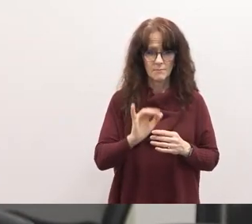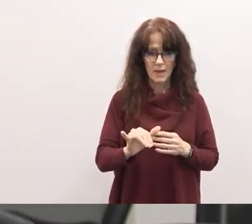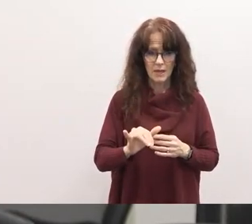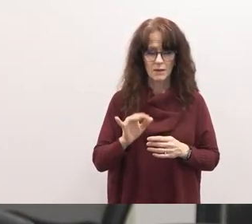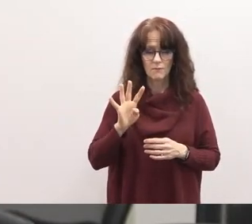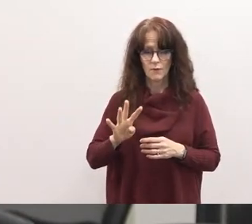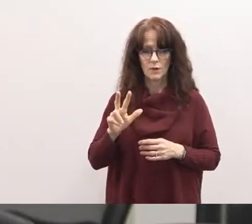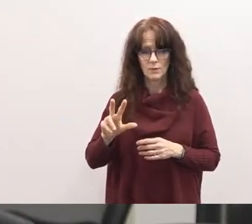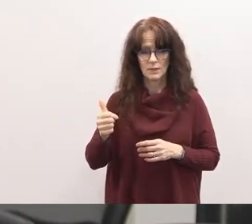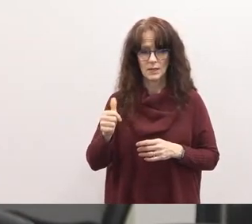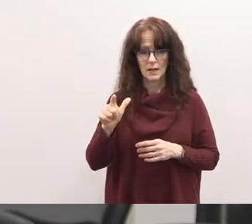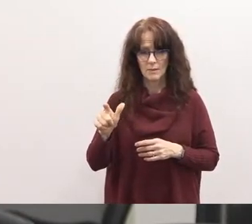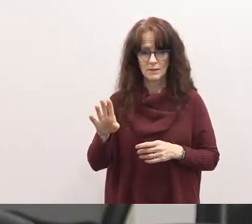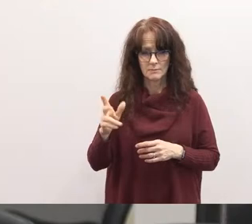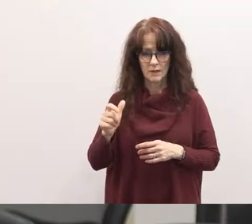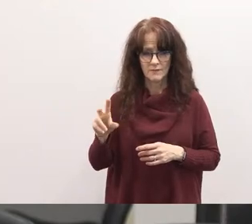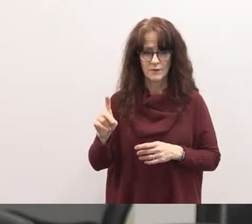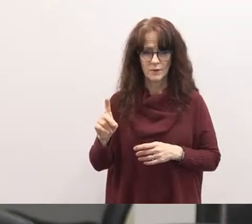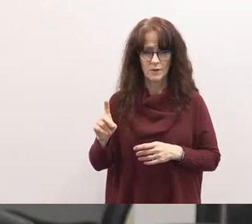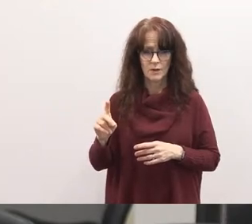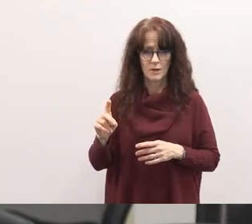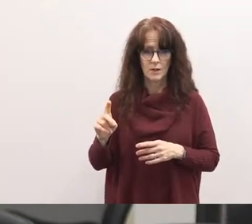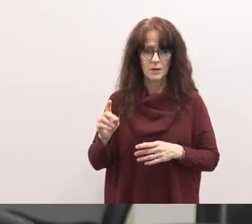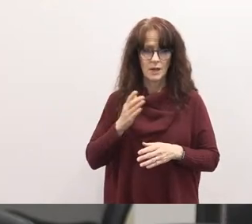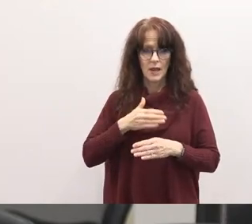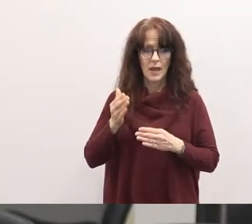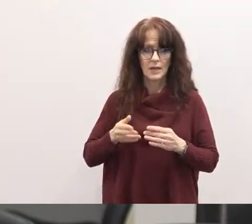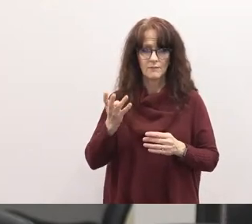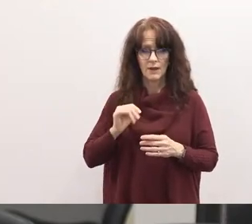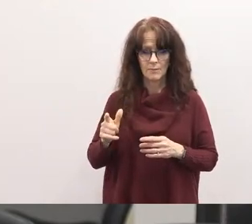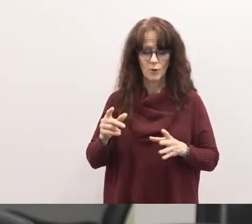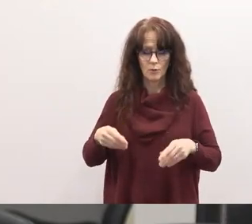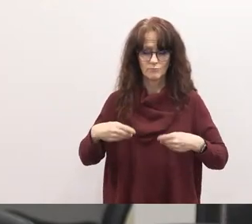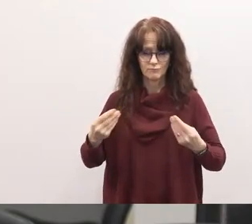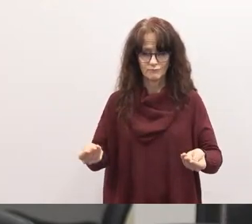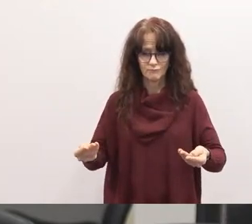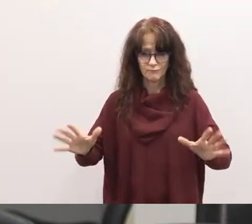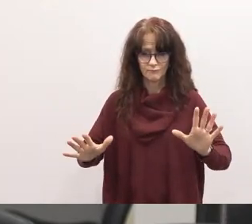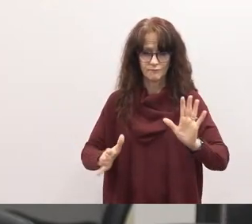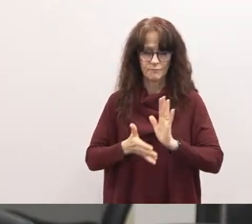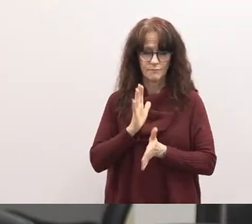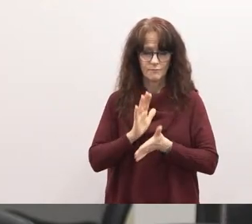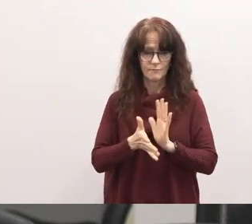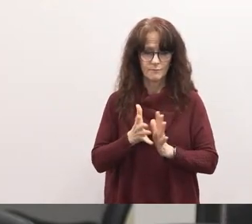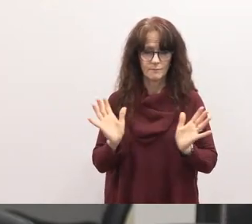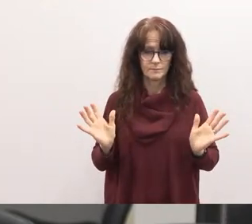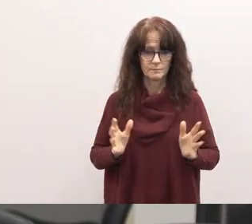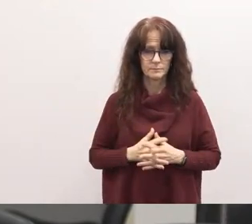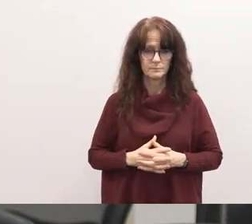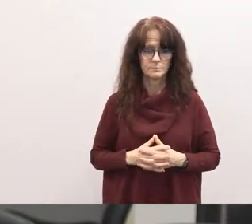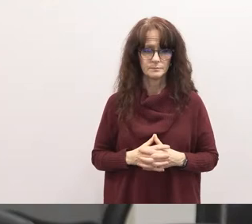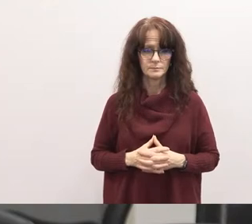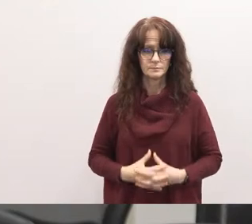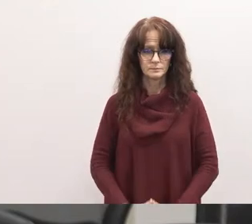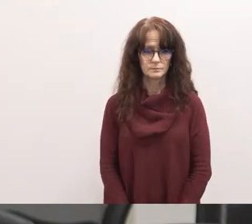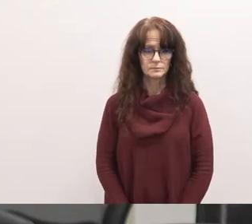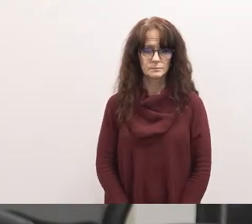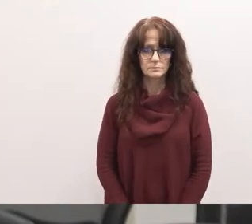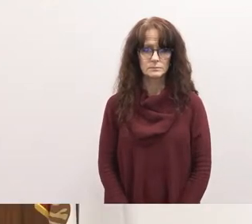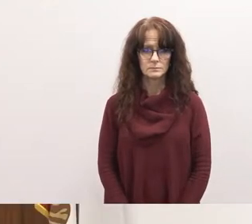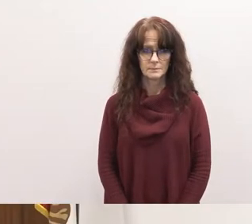for 4310 Long Beach Boulevard, no later than end of April. So rather quick processes going forward.